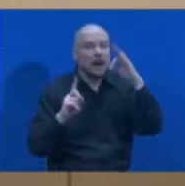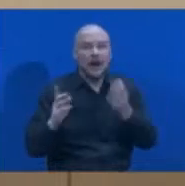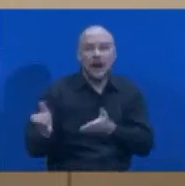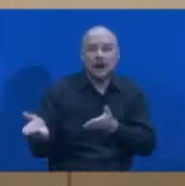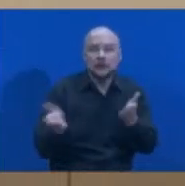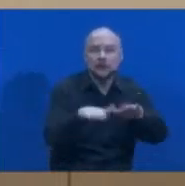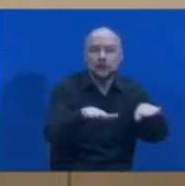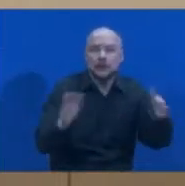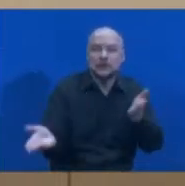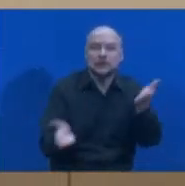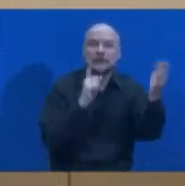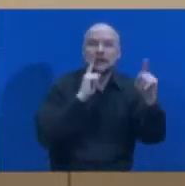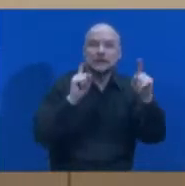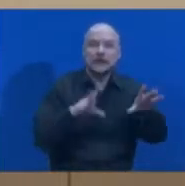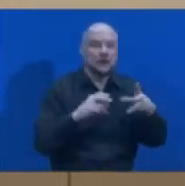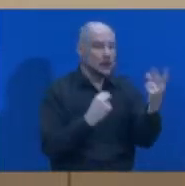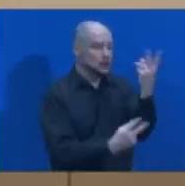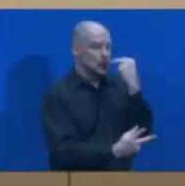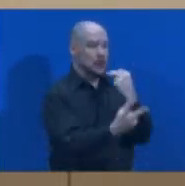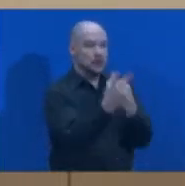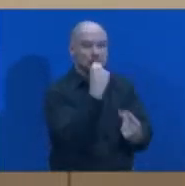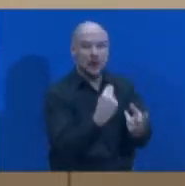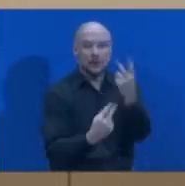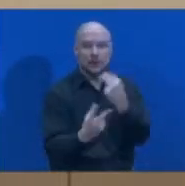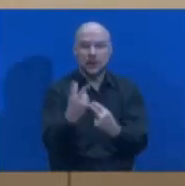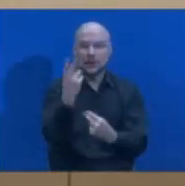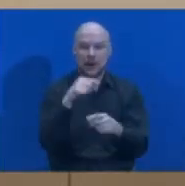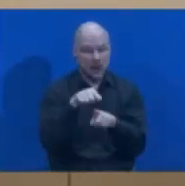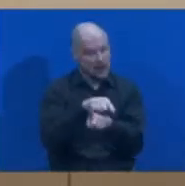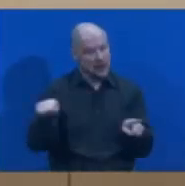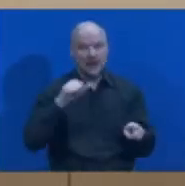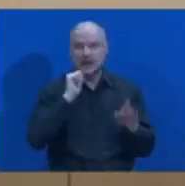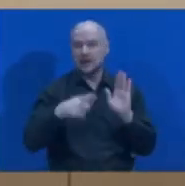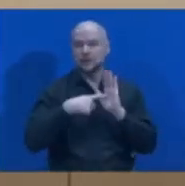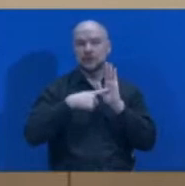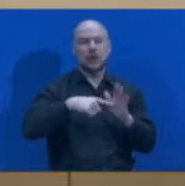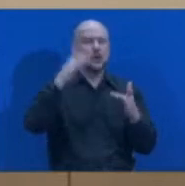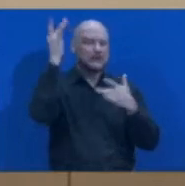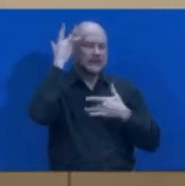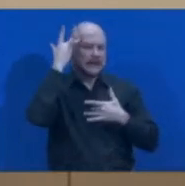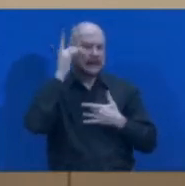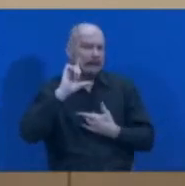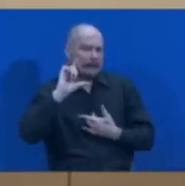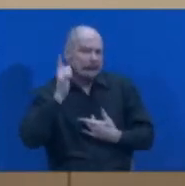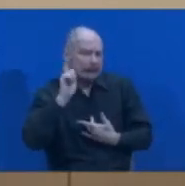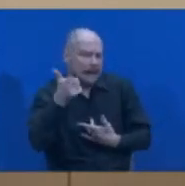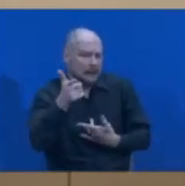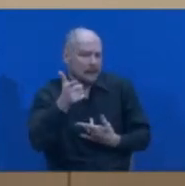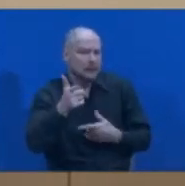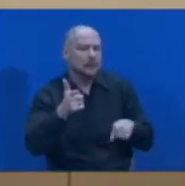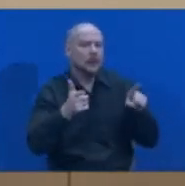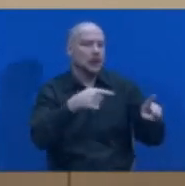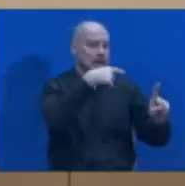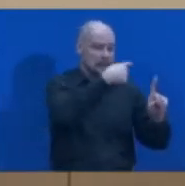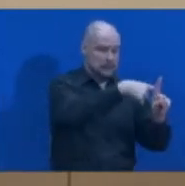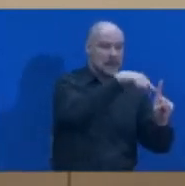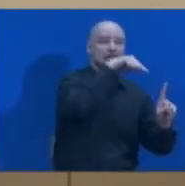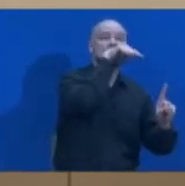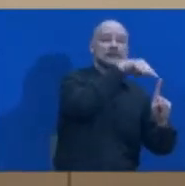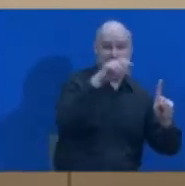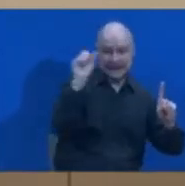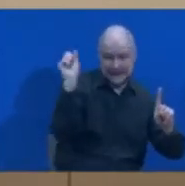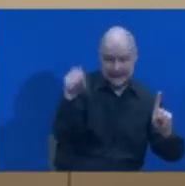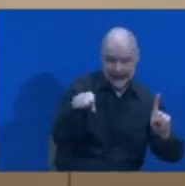tested, or they cannot get them tested because they are asymptomatic. When do you see some of that contact tracing directly